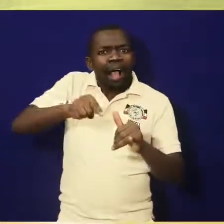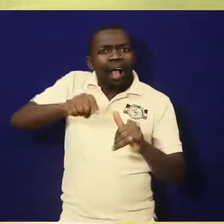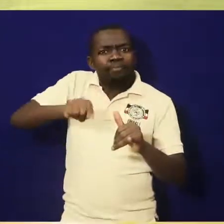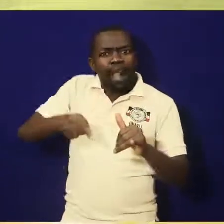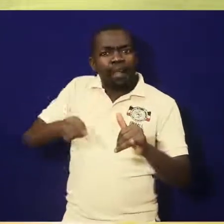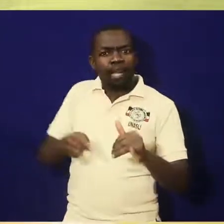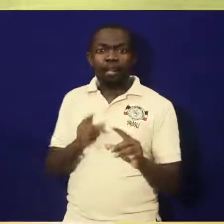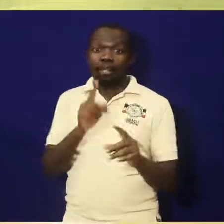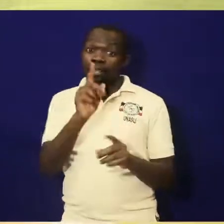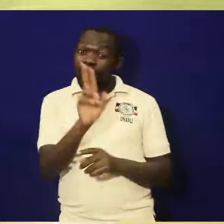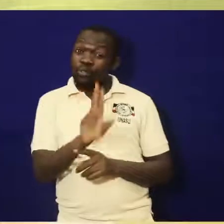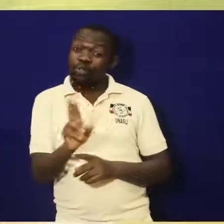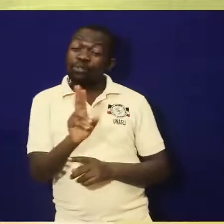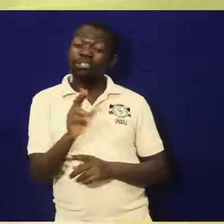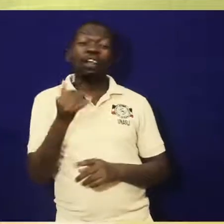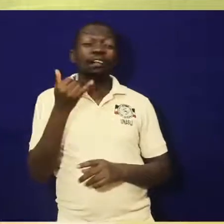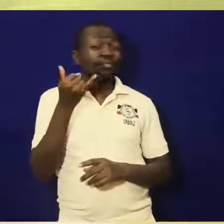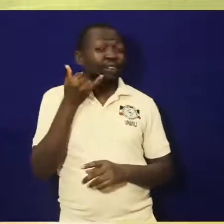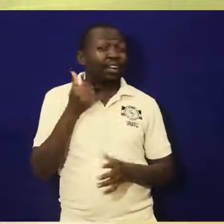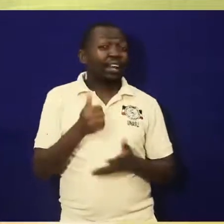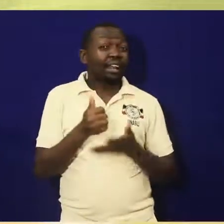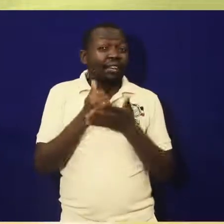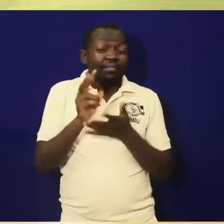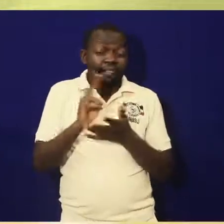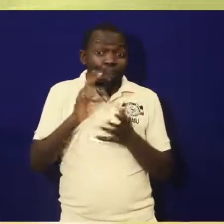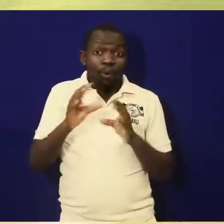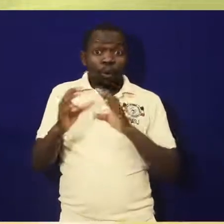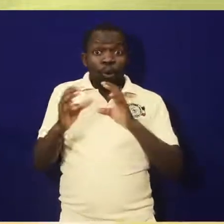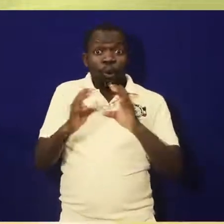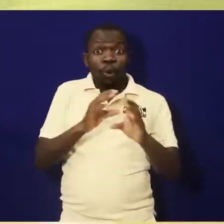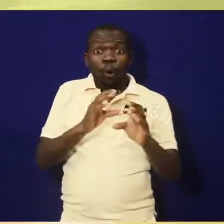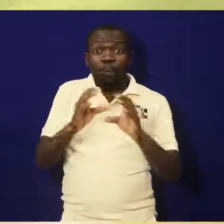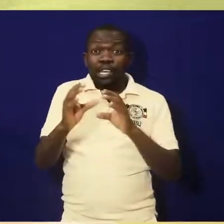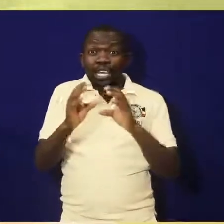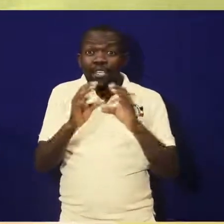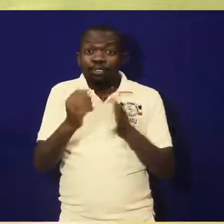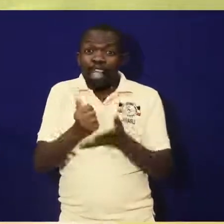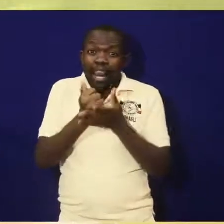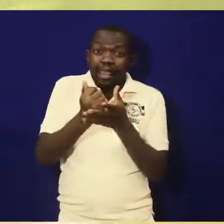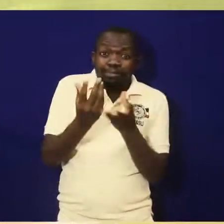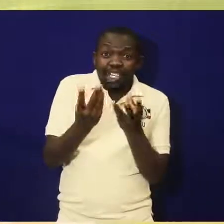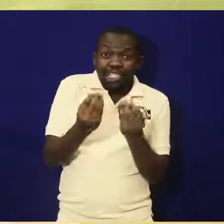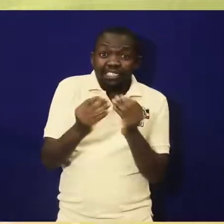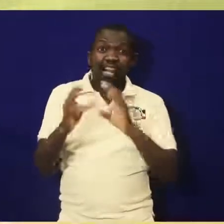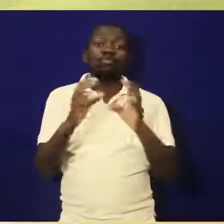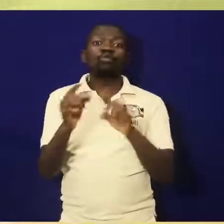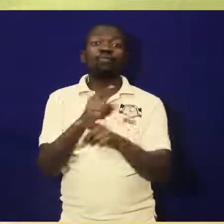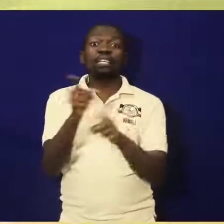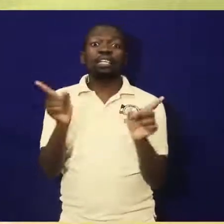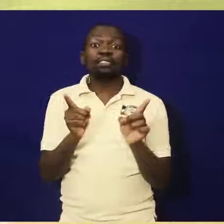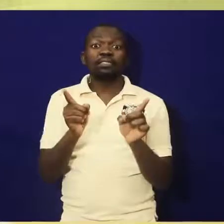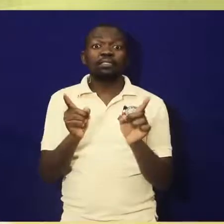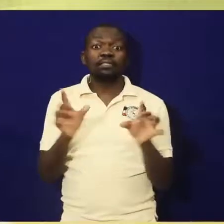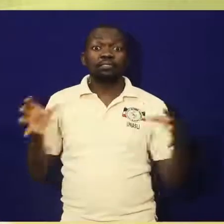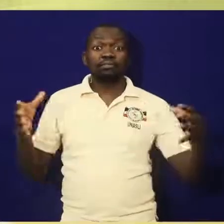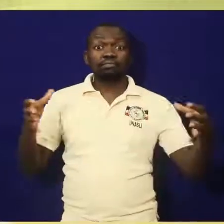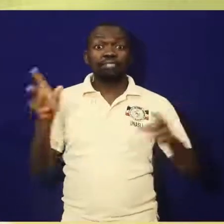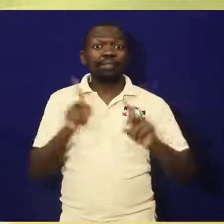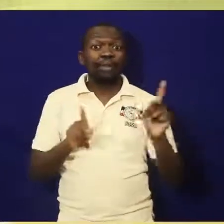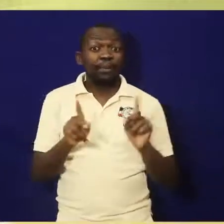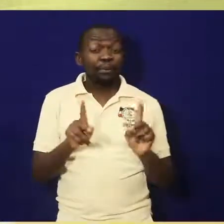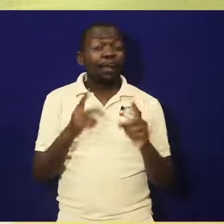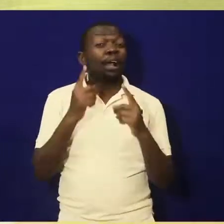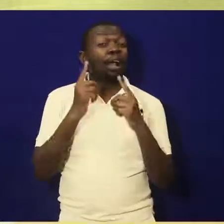Using a phone had made communication among people a little easier. However,